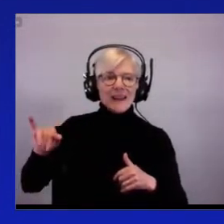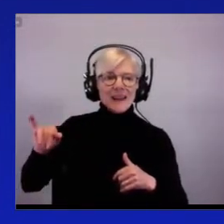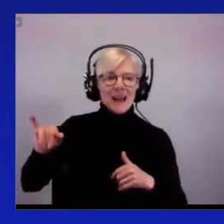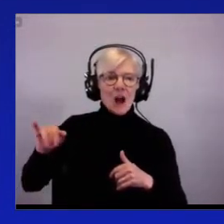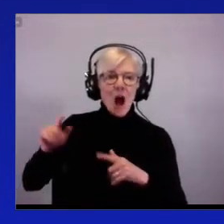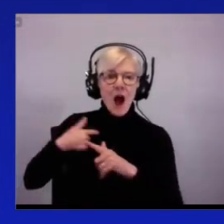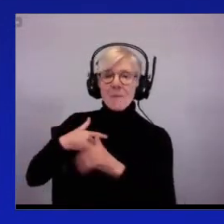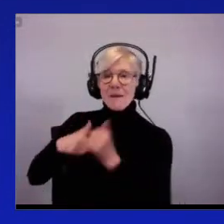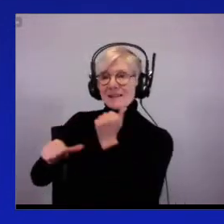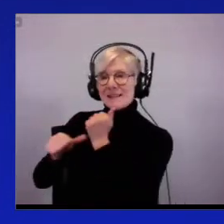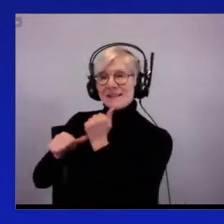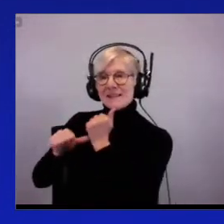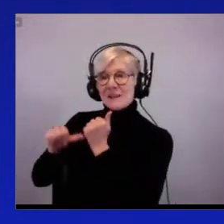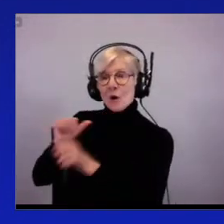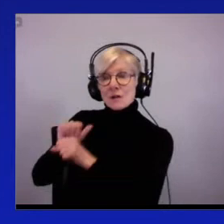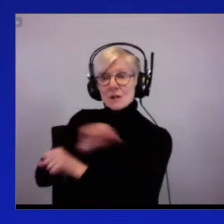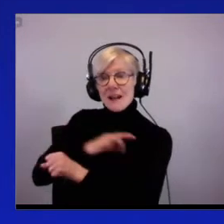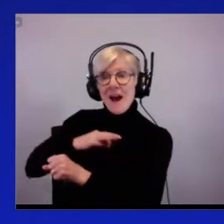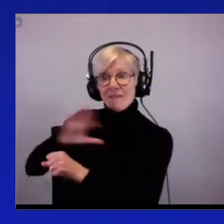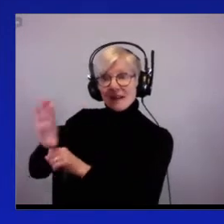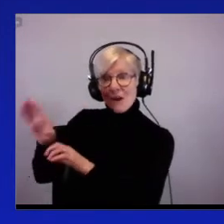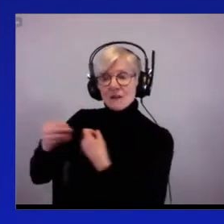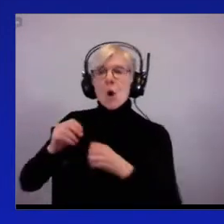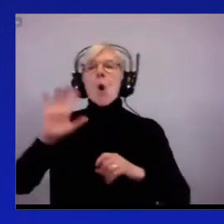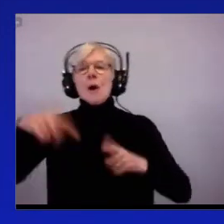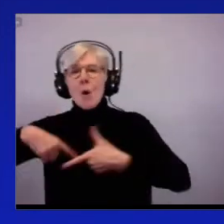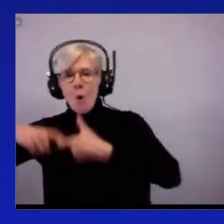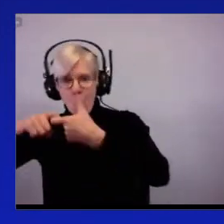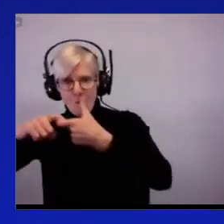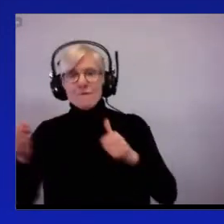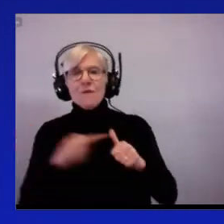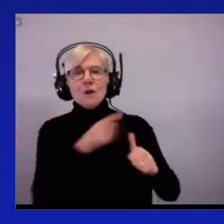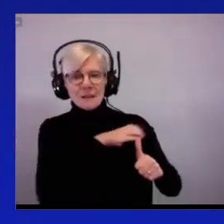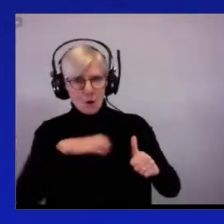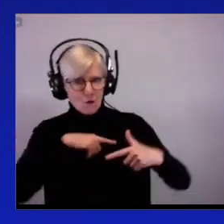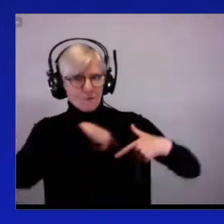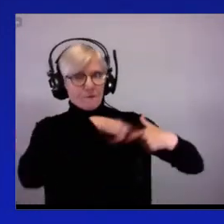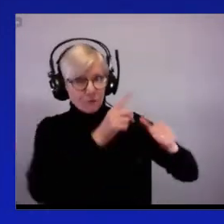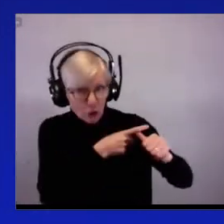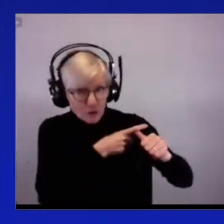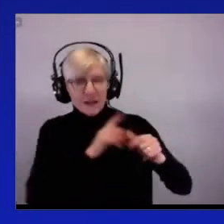then councillor staff. No problem. So we'll get back to you for sure. Thank you.